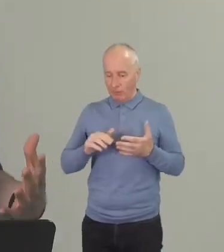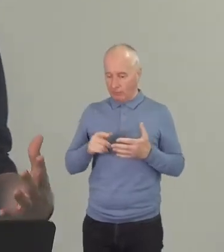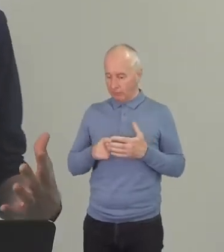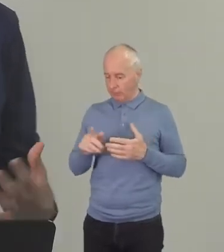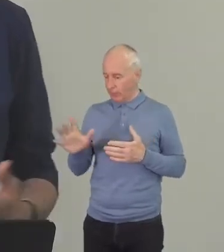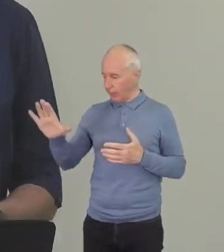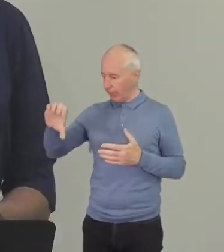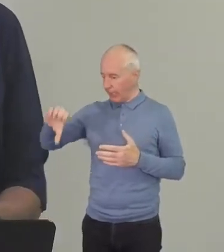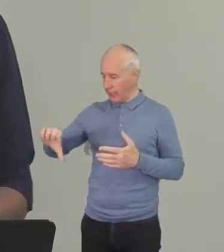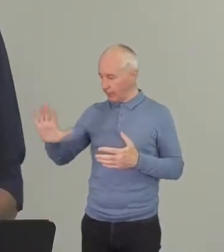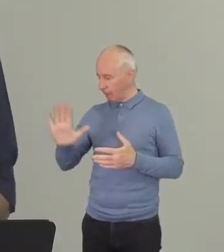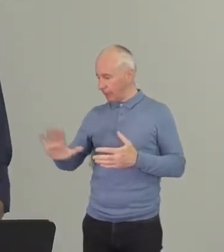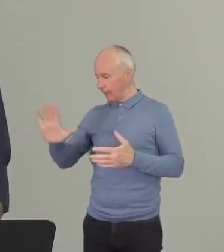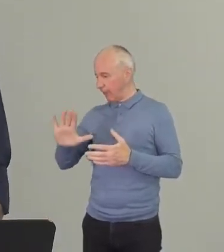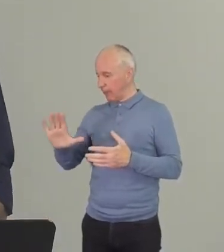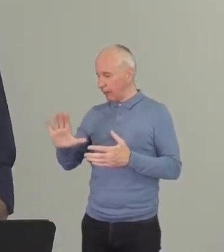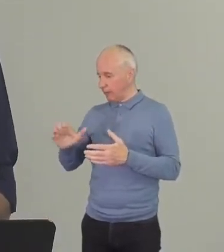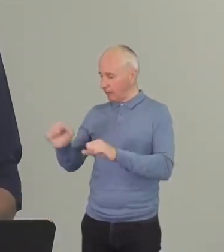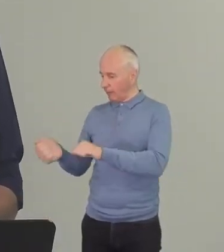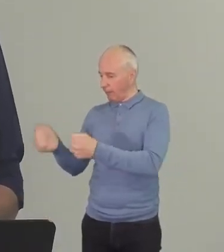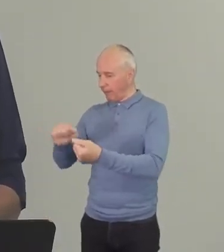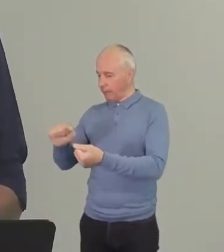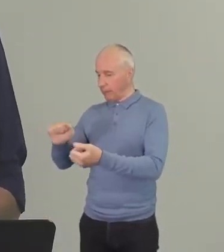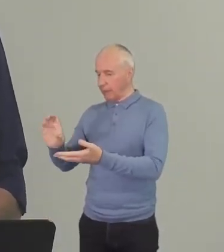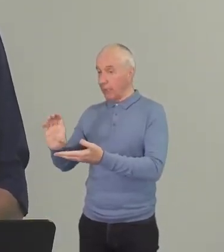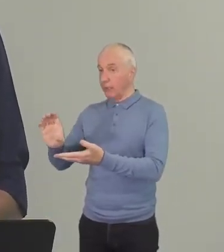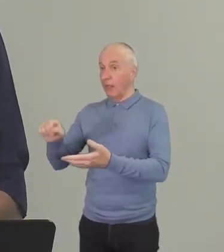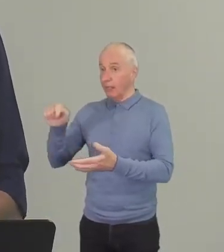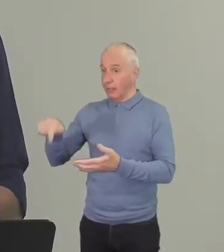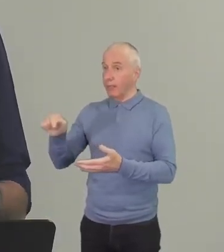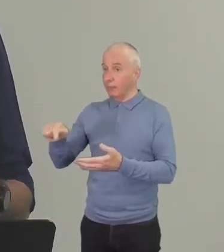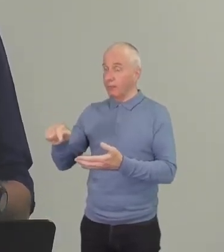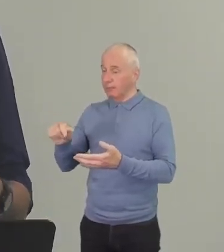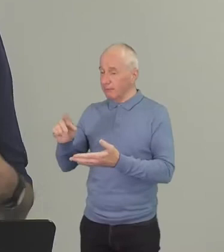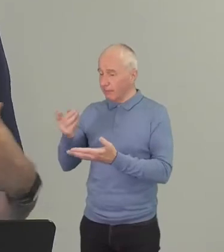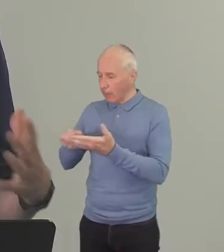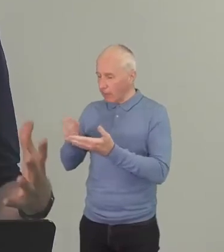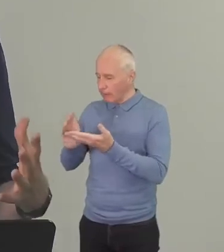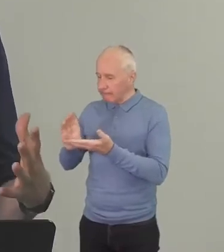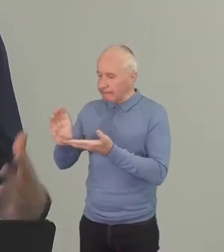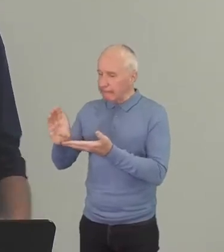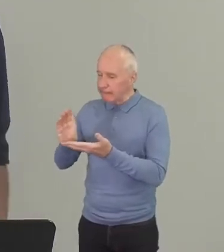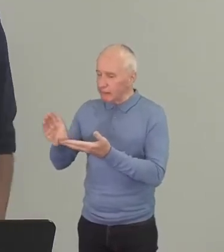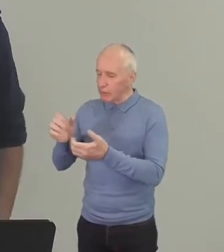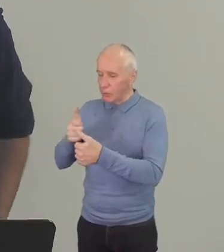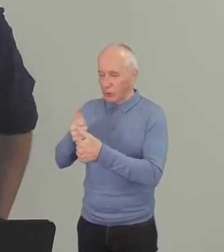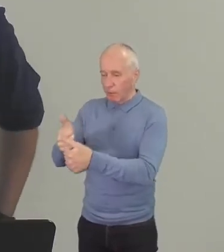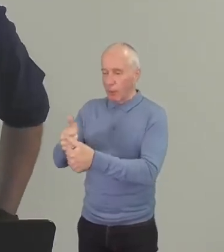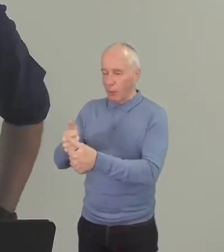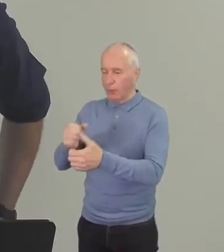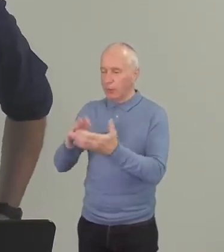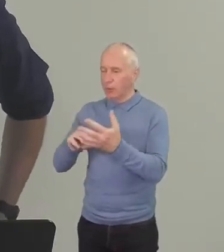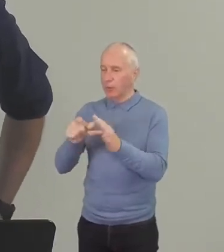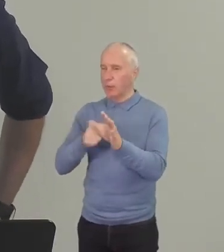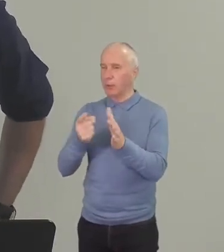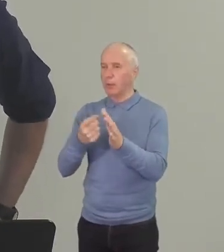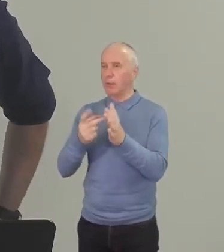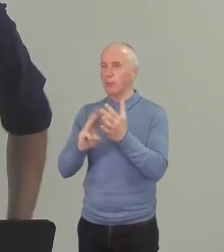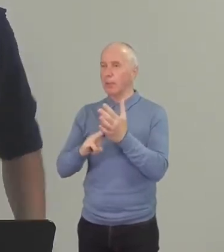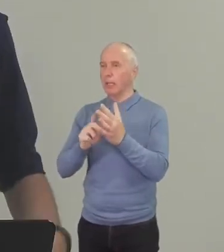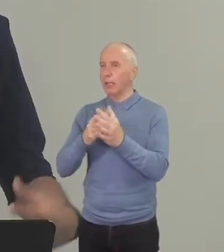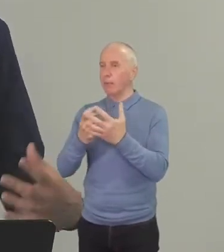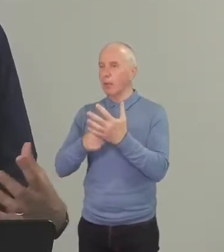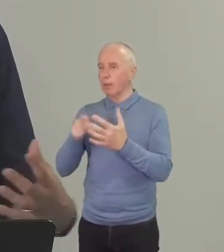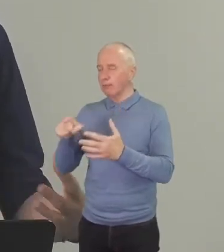and that continues. It is a challenge to get money into that country, of course, to support the church